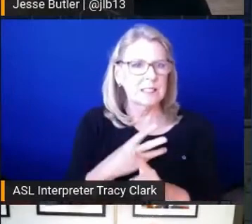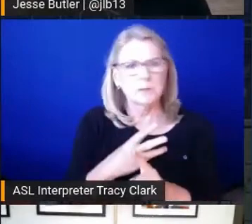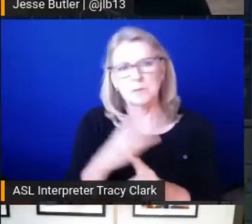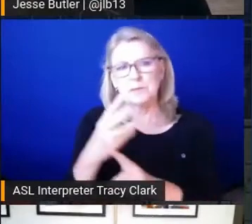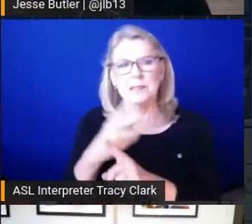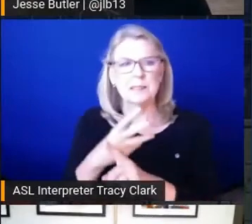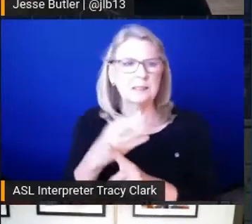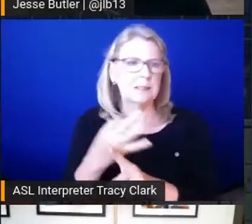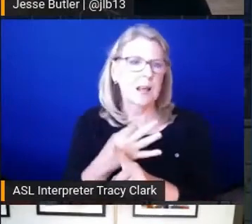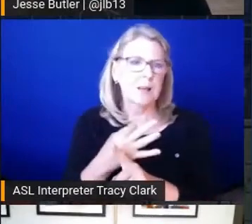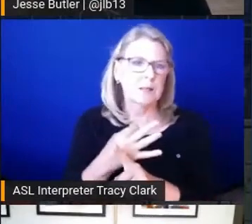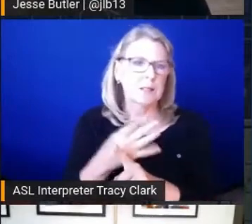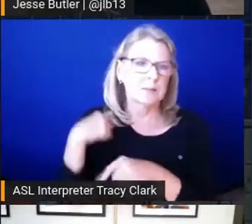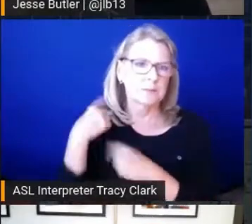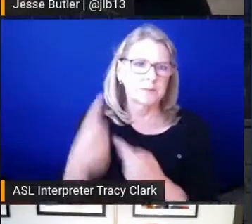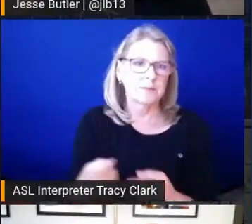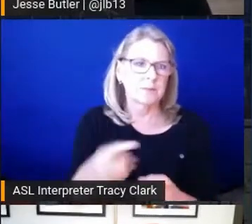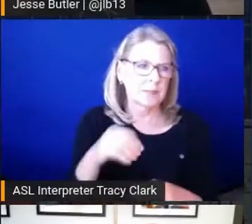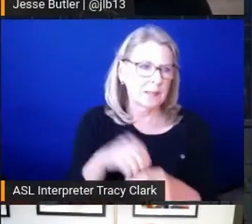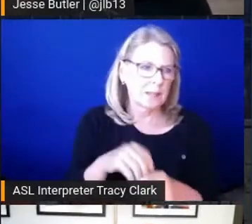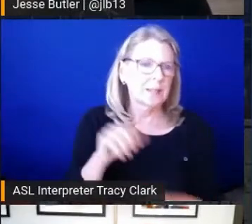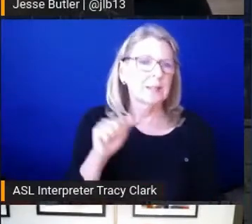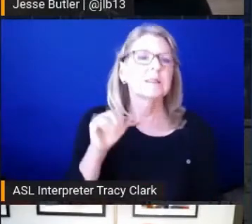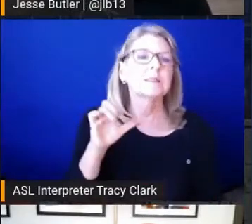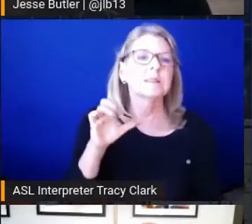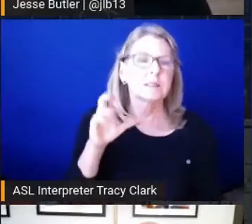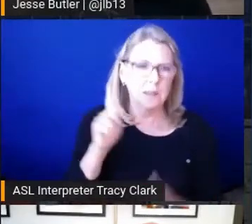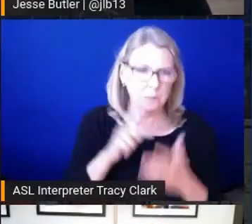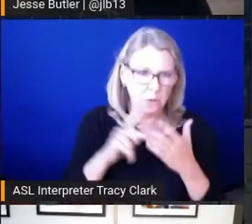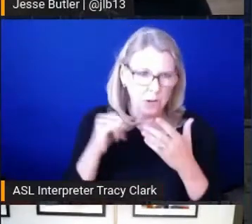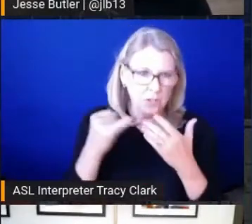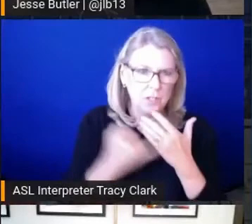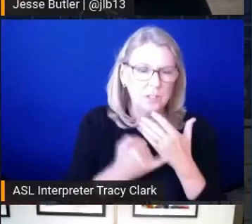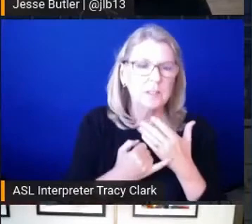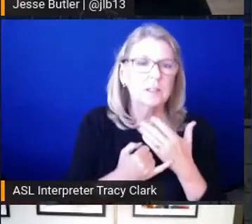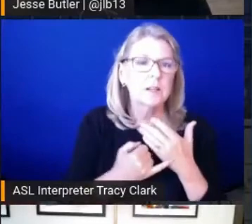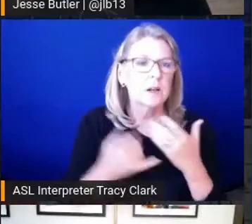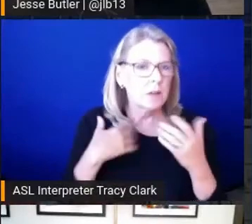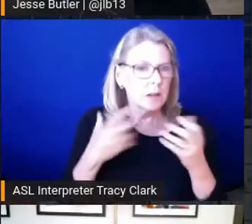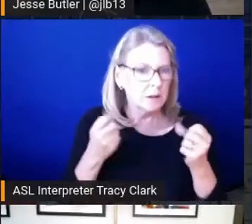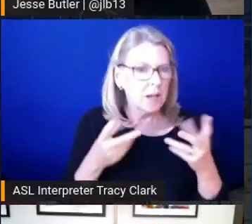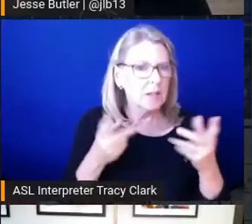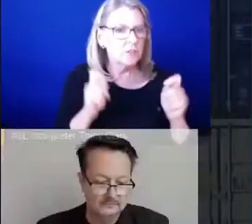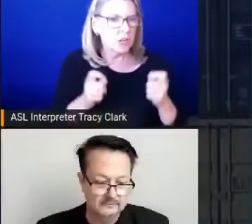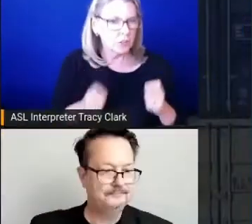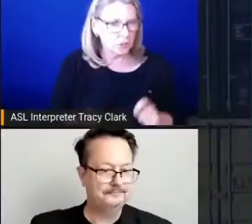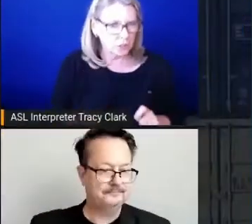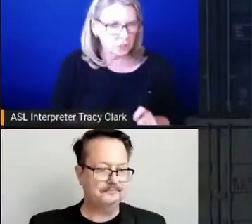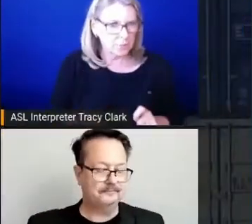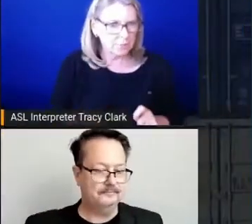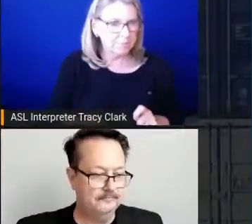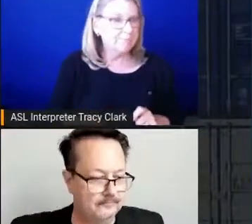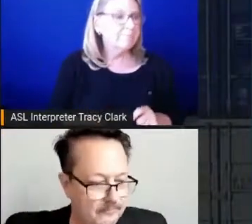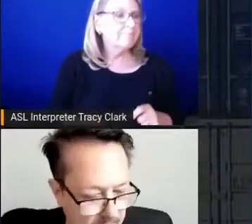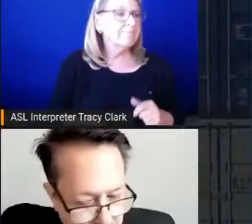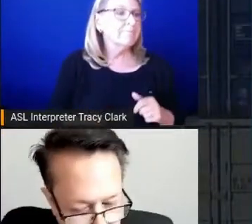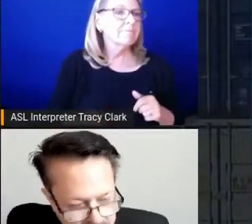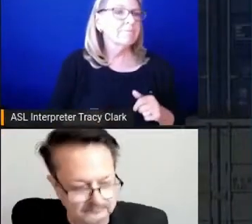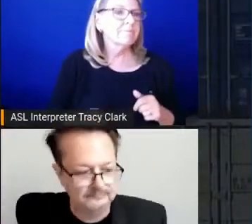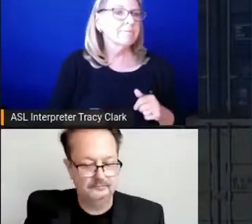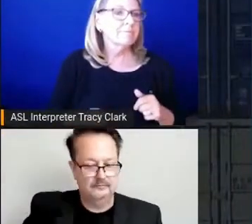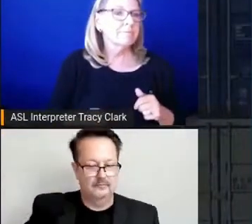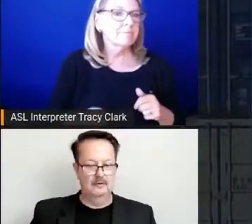ACK project. We've had a lot of changes, right? One of the big ones is we have a new GitHub